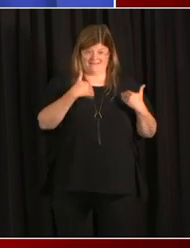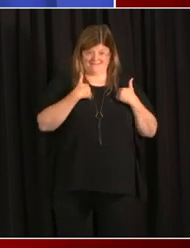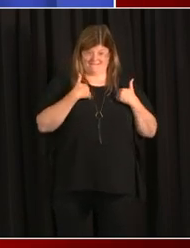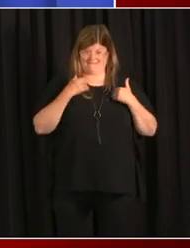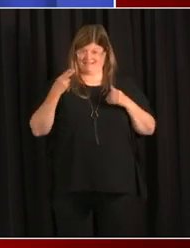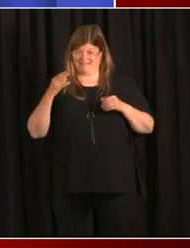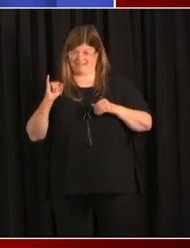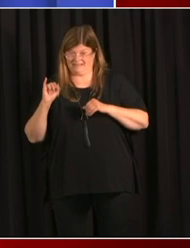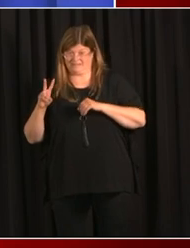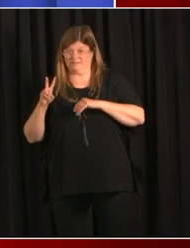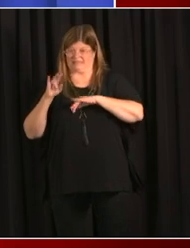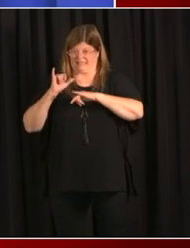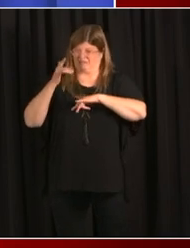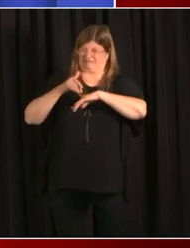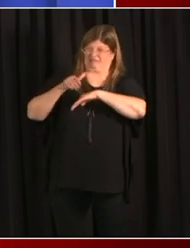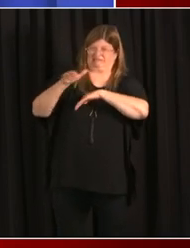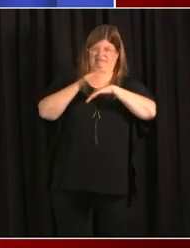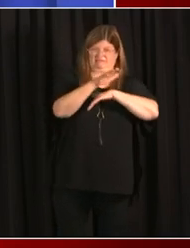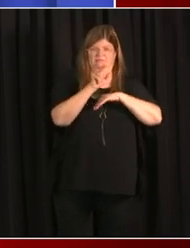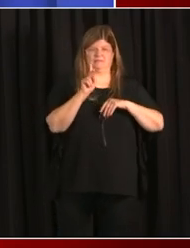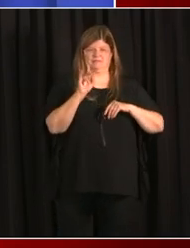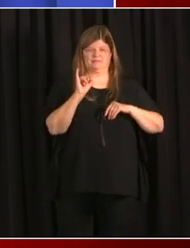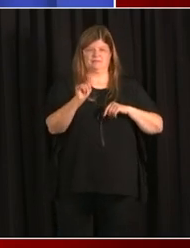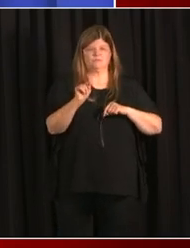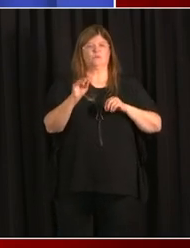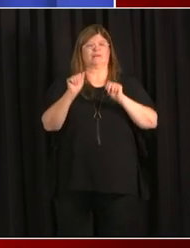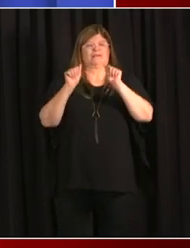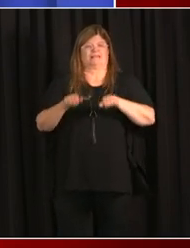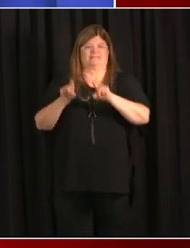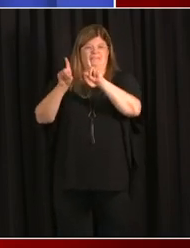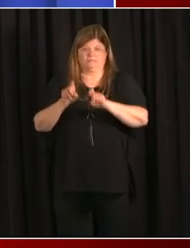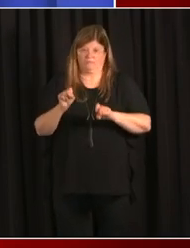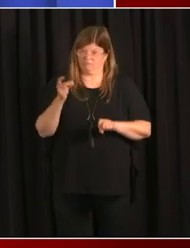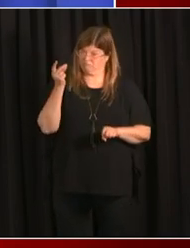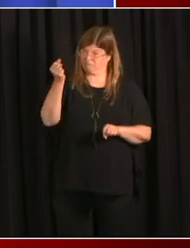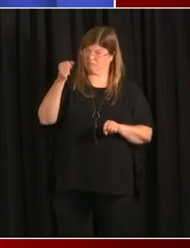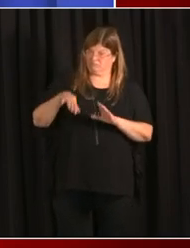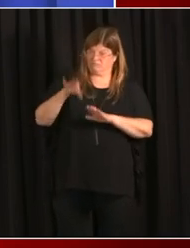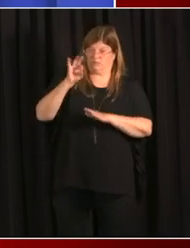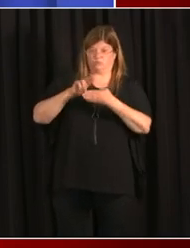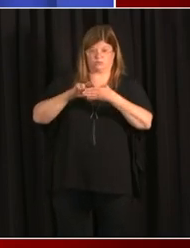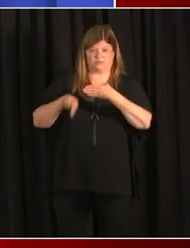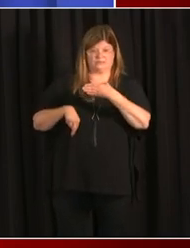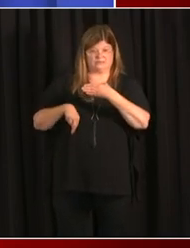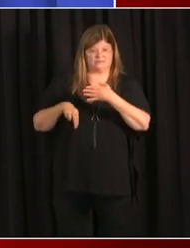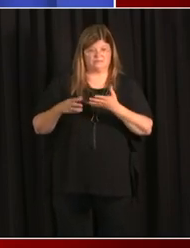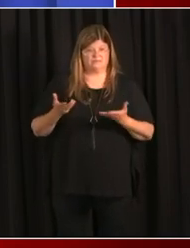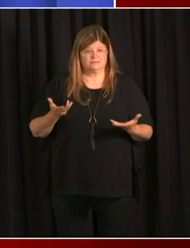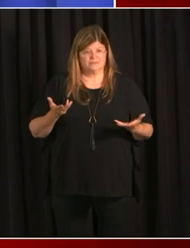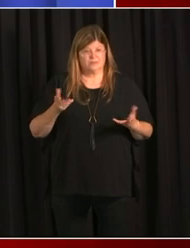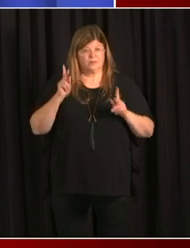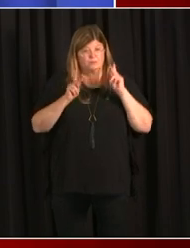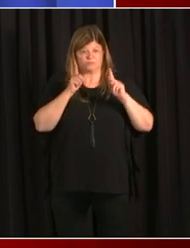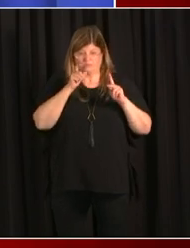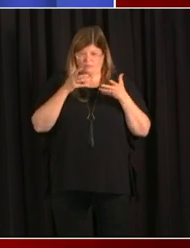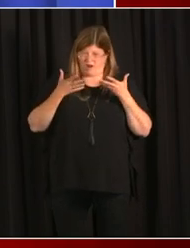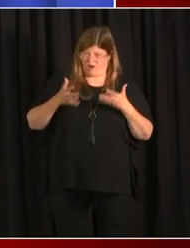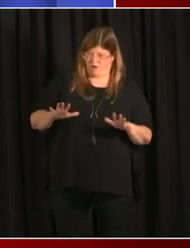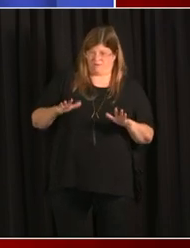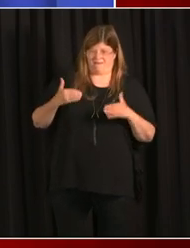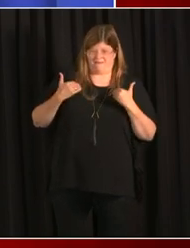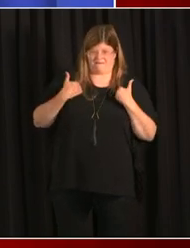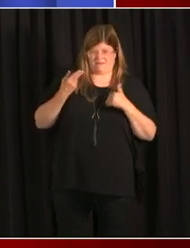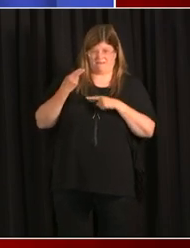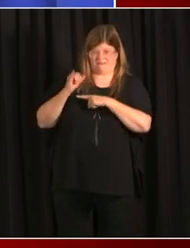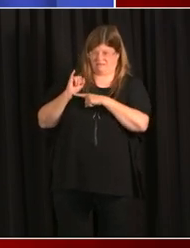test kit mailed to their home and being able to get a result at home. For people who are already in HIV